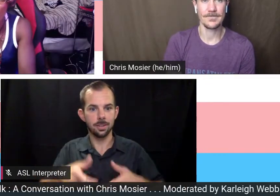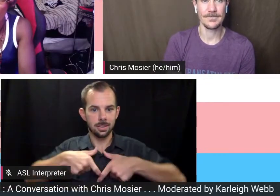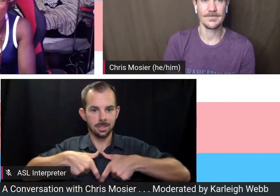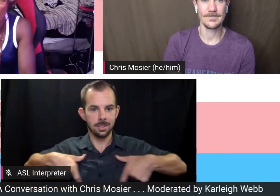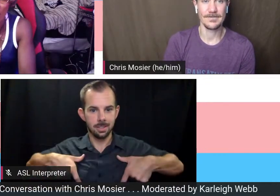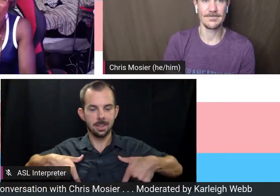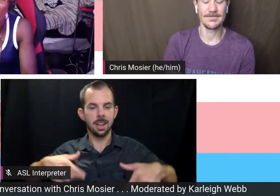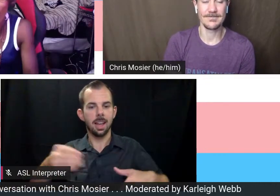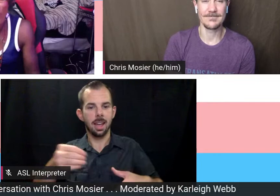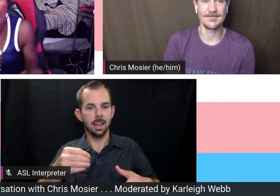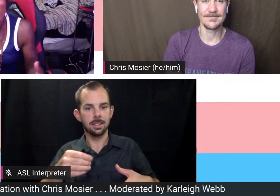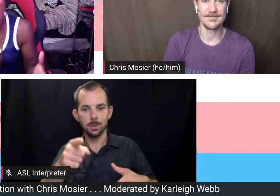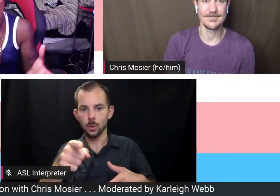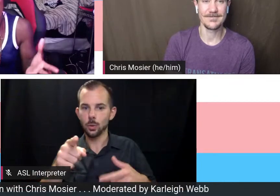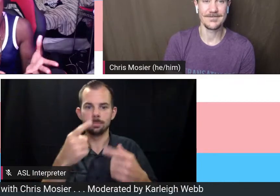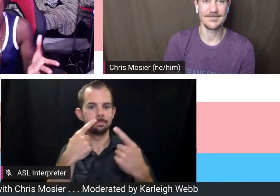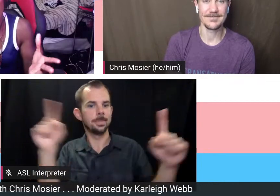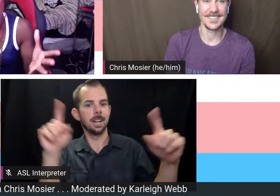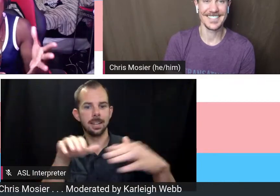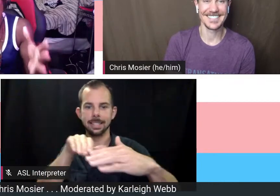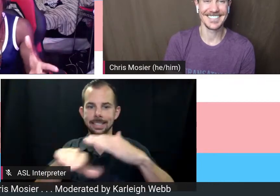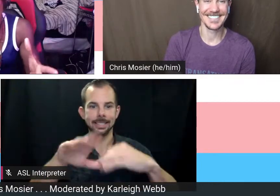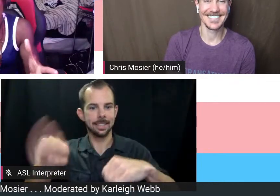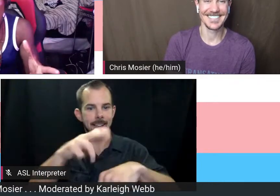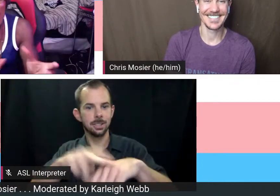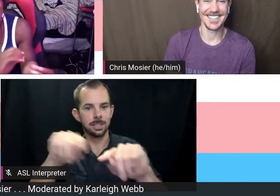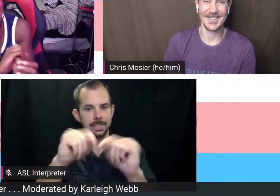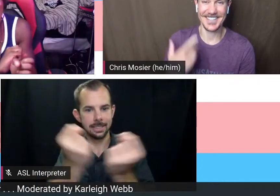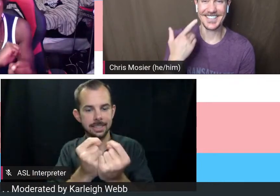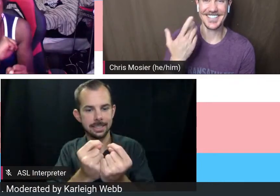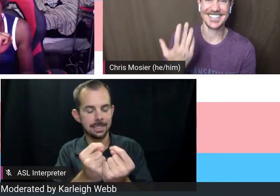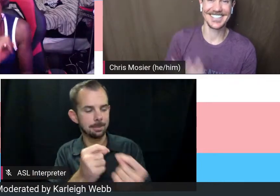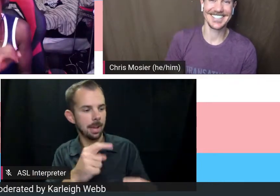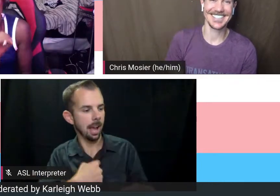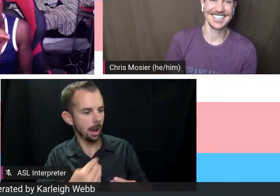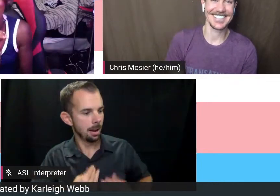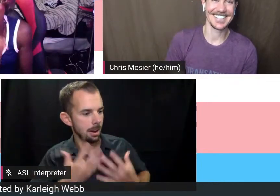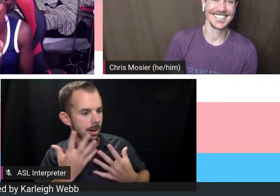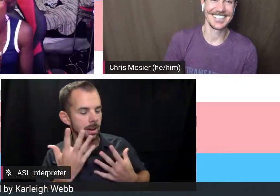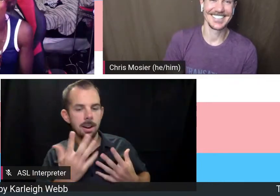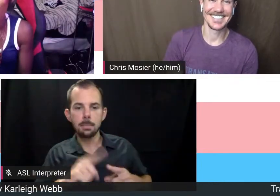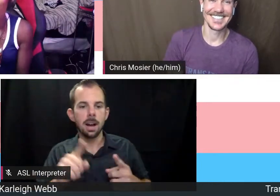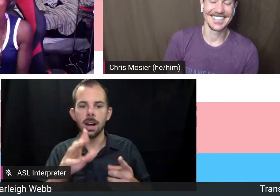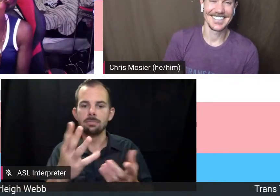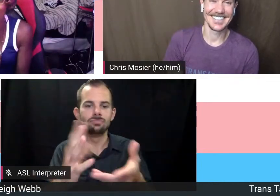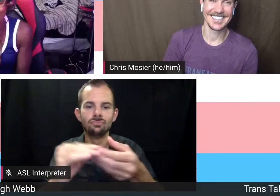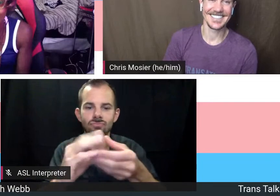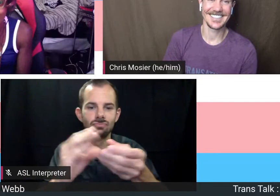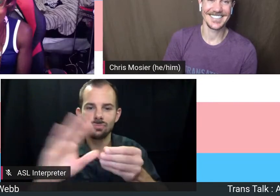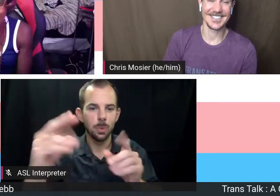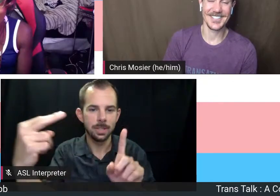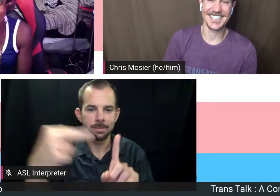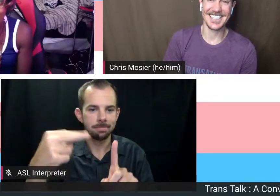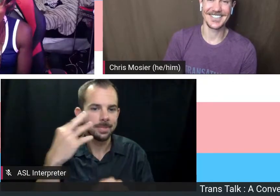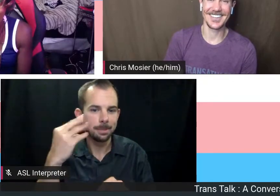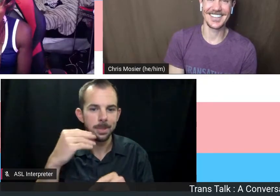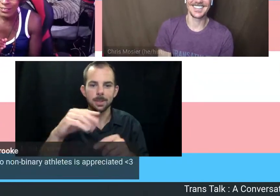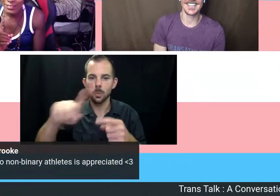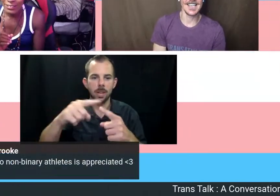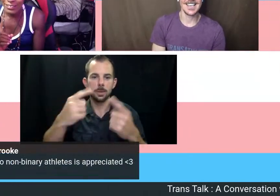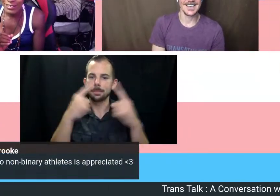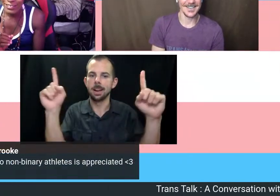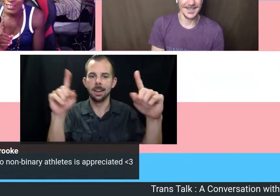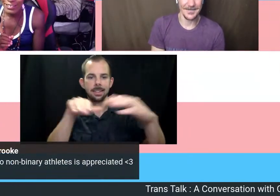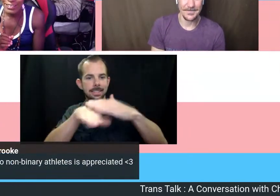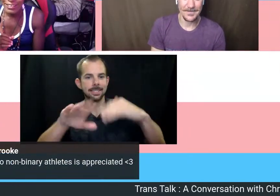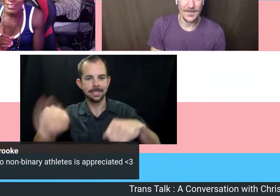national team. What feelings does that bring up for you? Take me back to that first national team you made. You could see it, right?